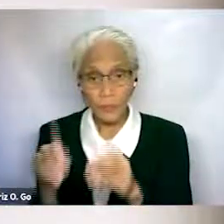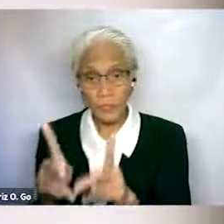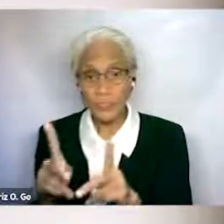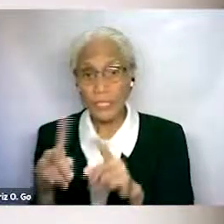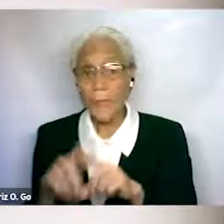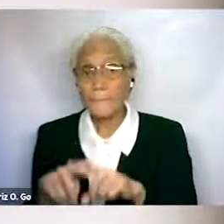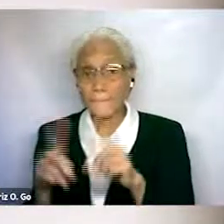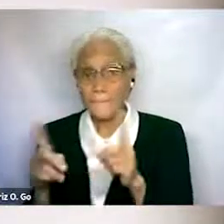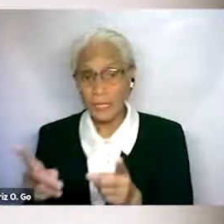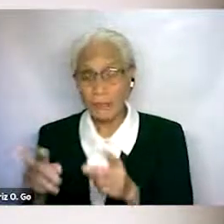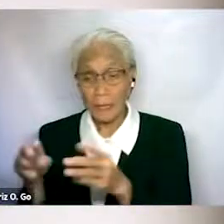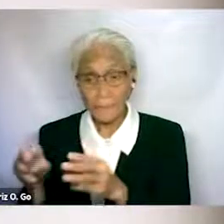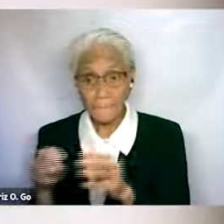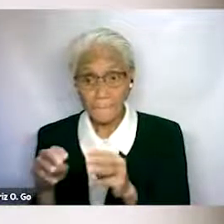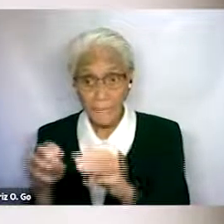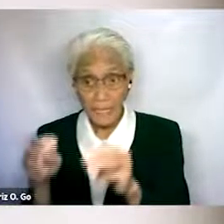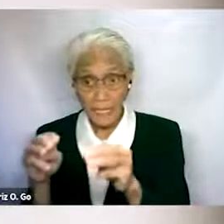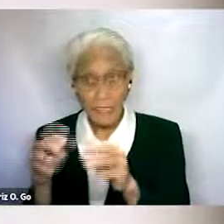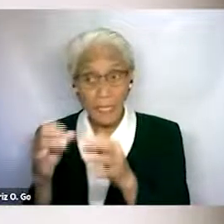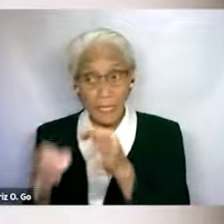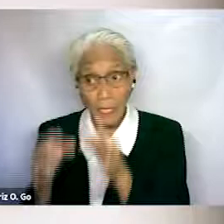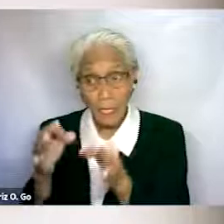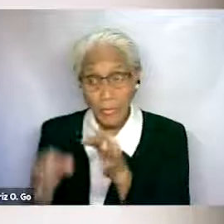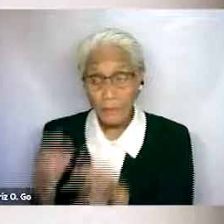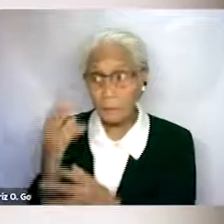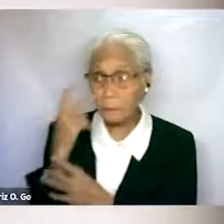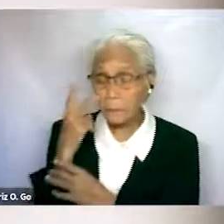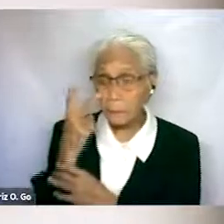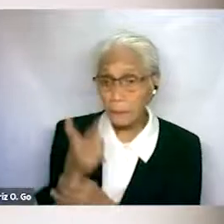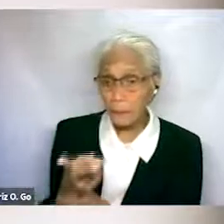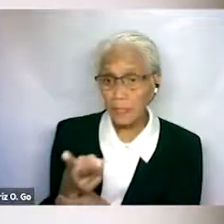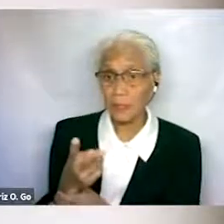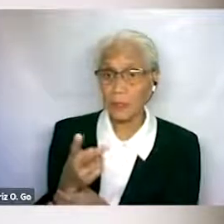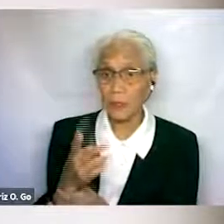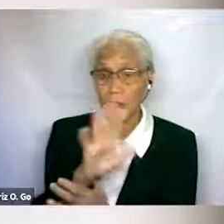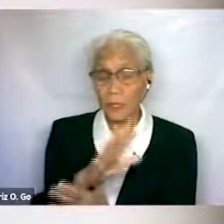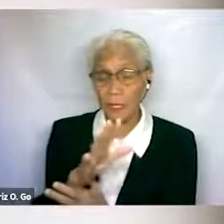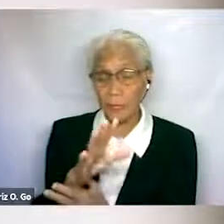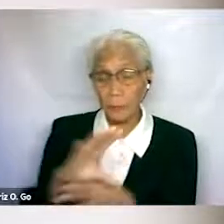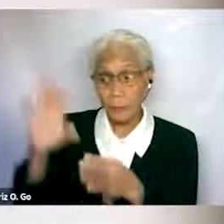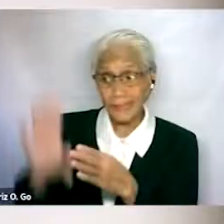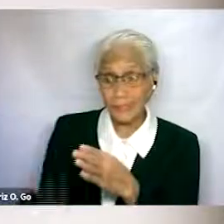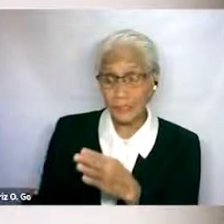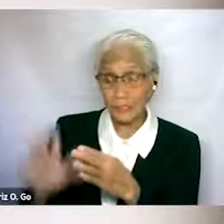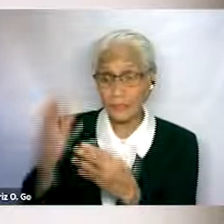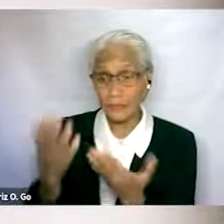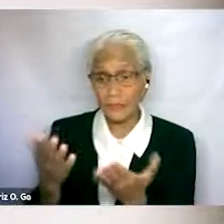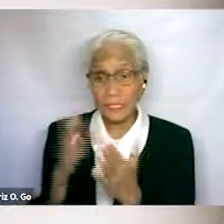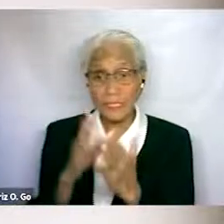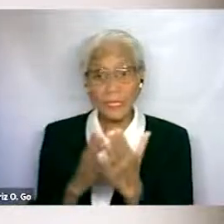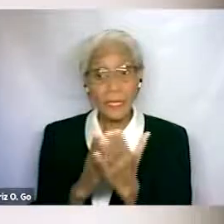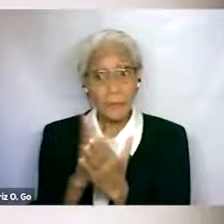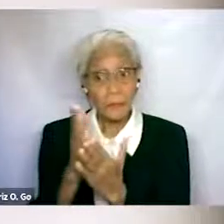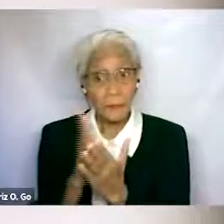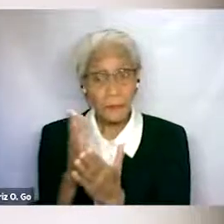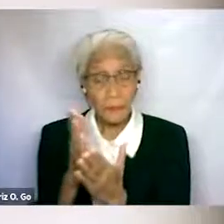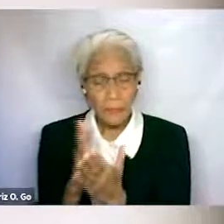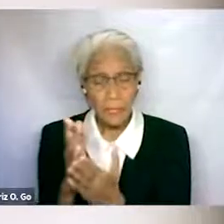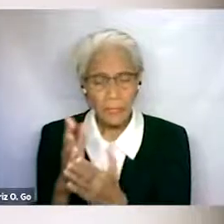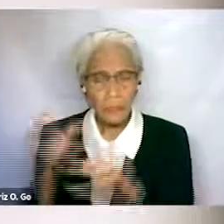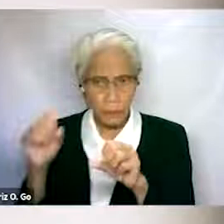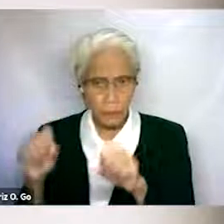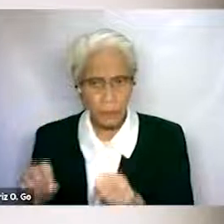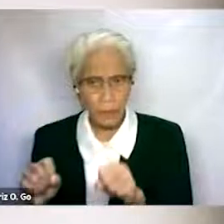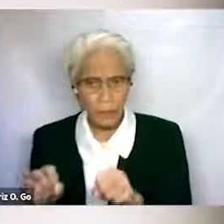by the CEDAW committee and the CRC, particularly on the case of women, girls in